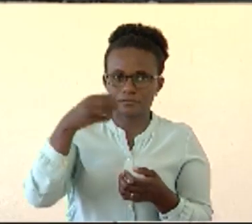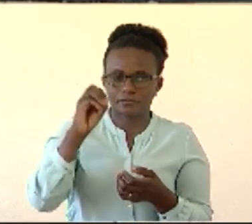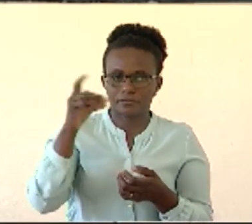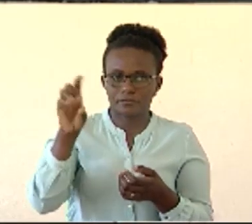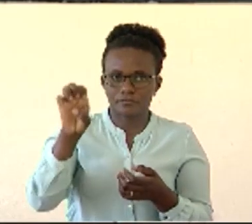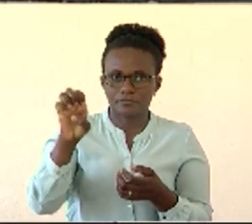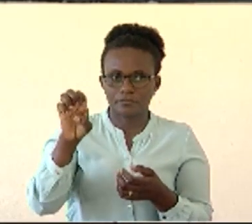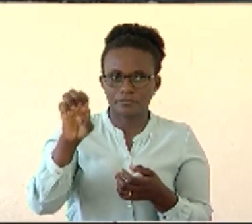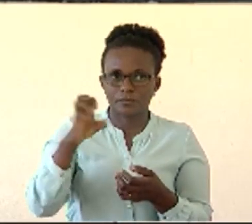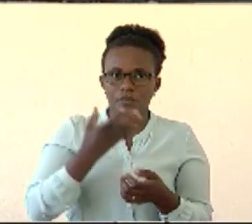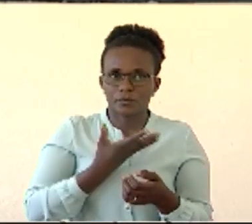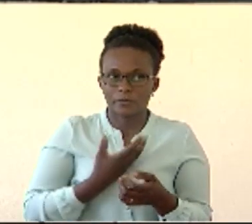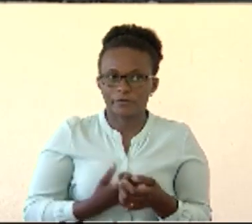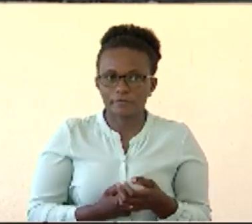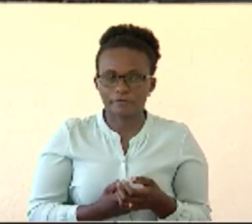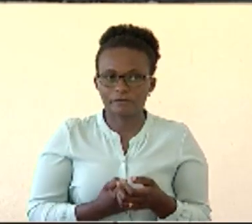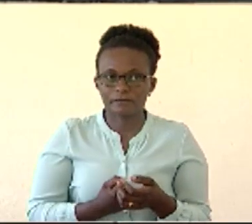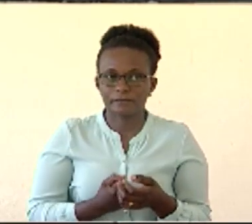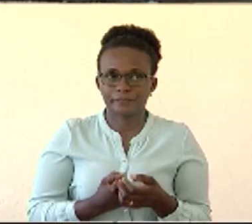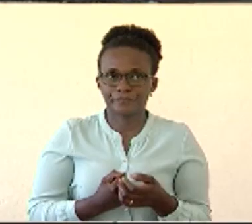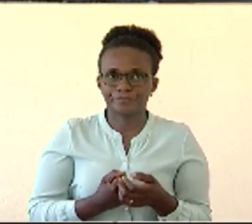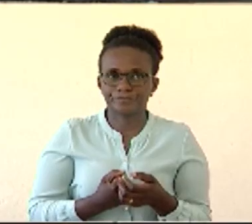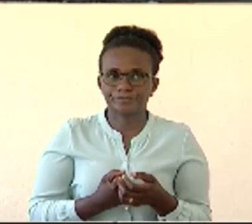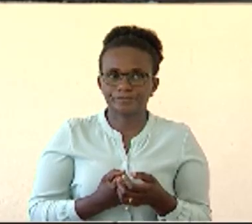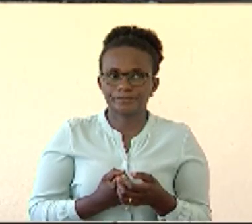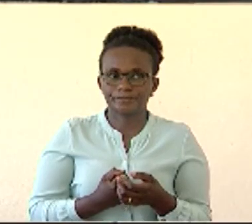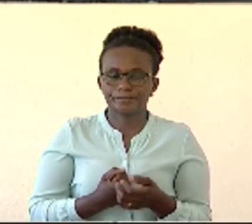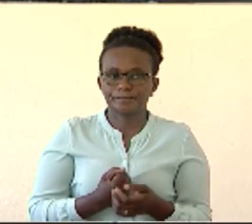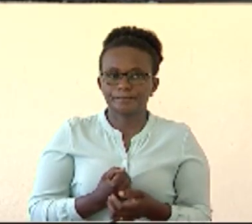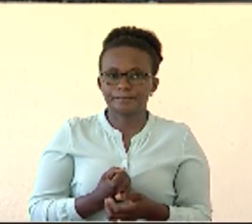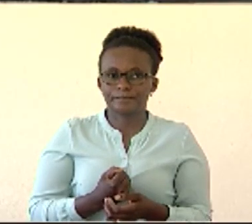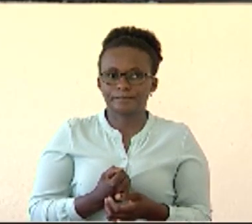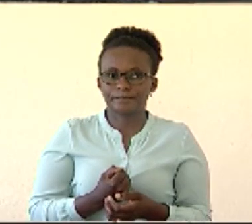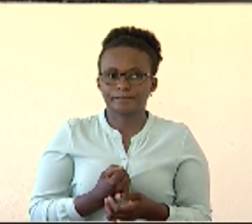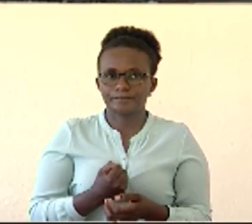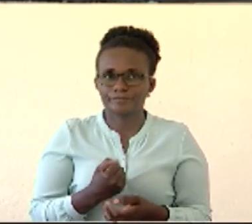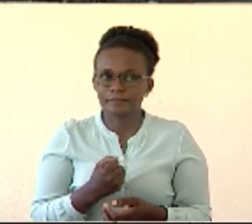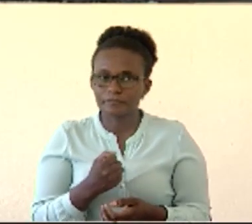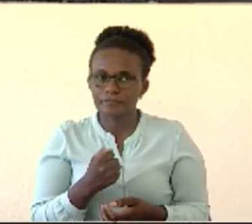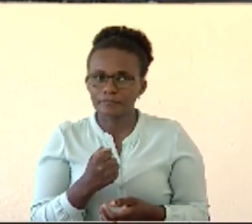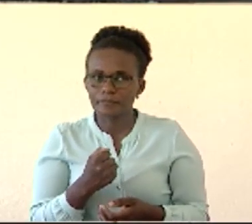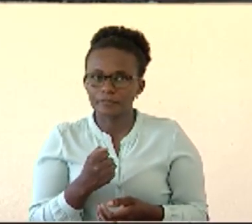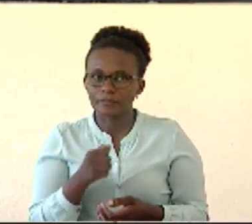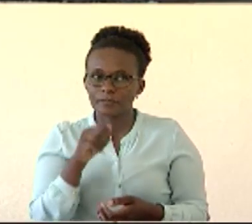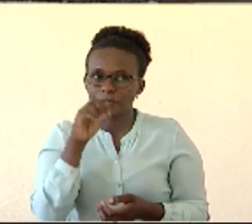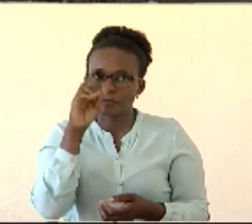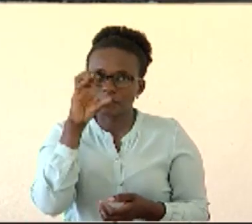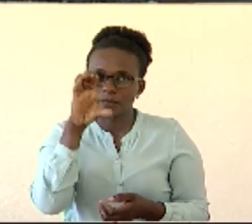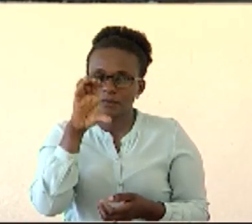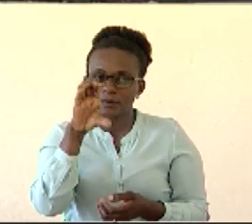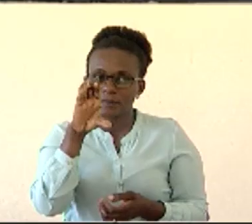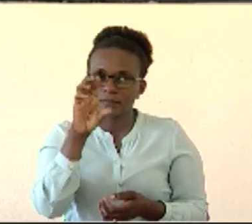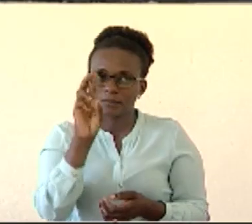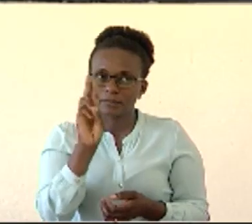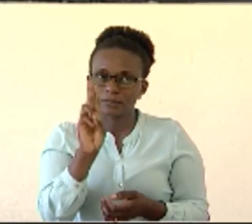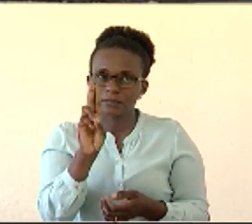Here we'll have the copper being discharged. So that means this one is changing into, there is some copper, is there